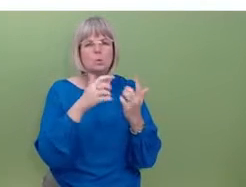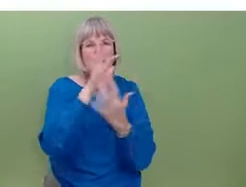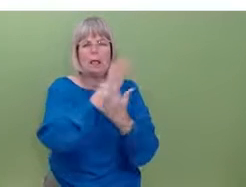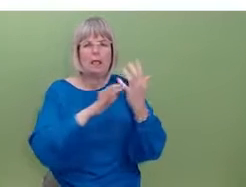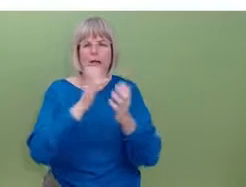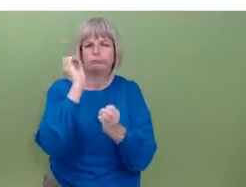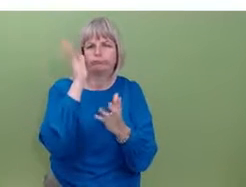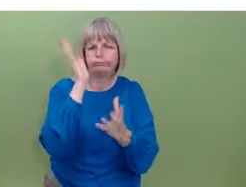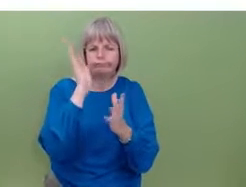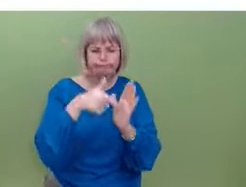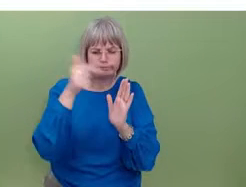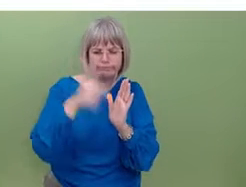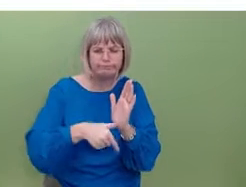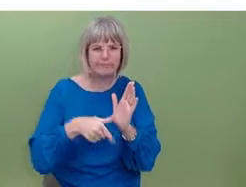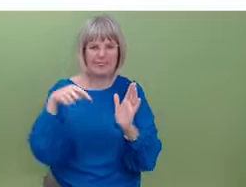discussion, but